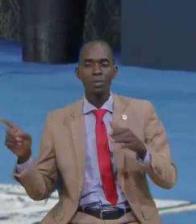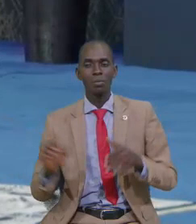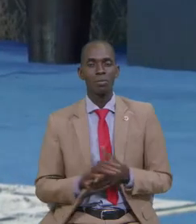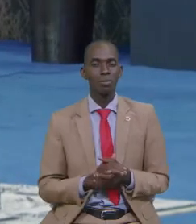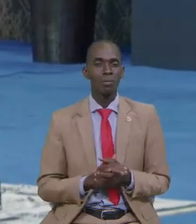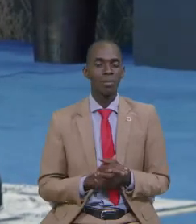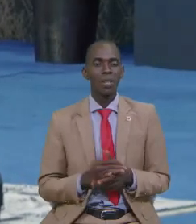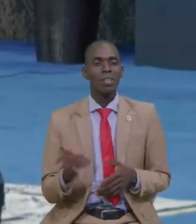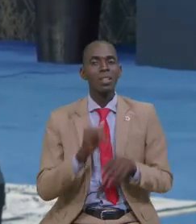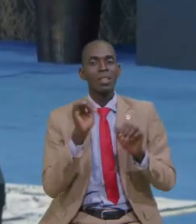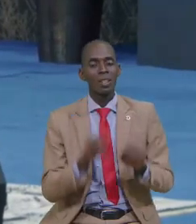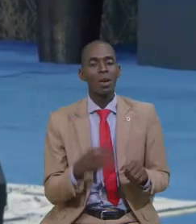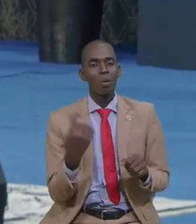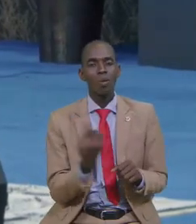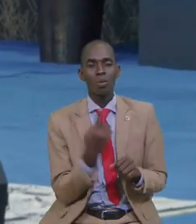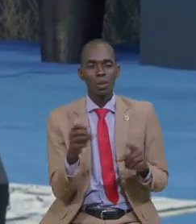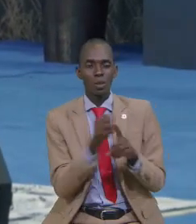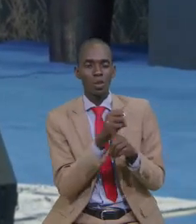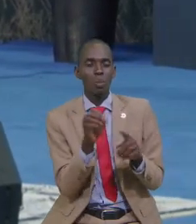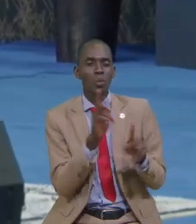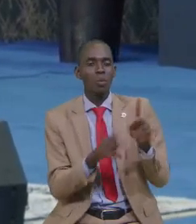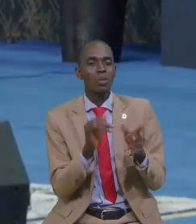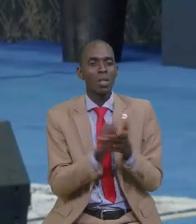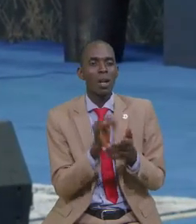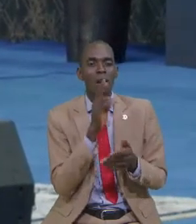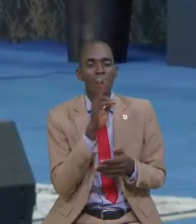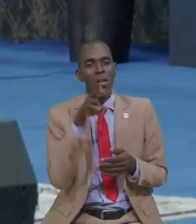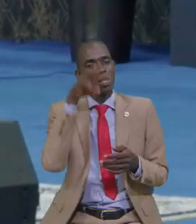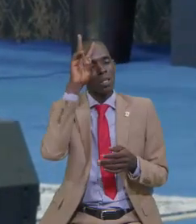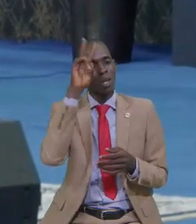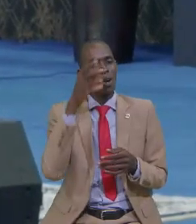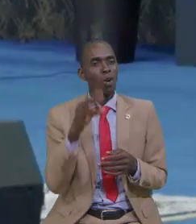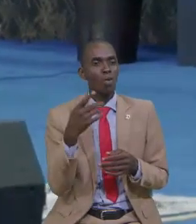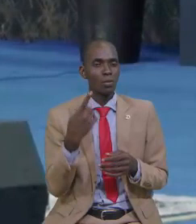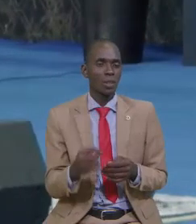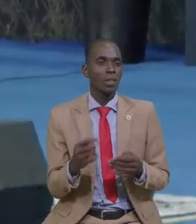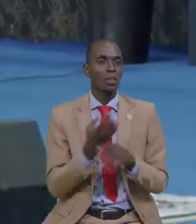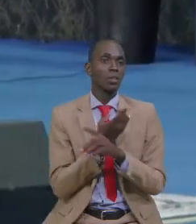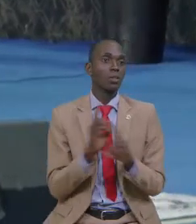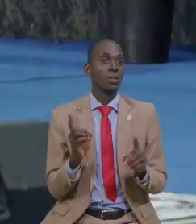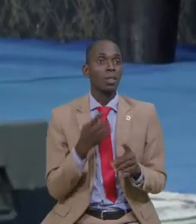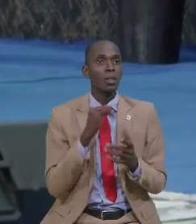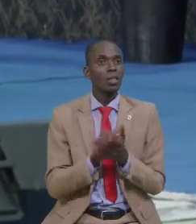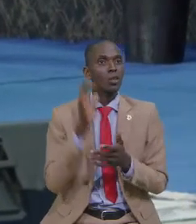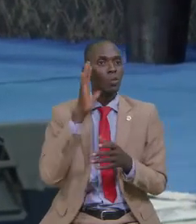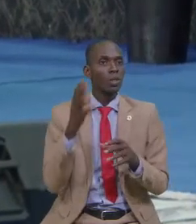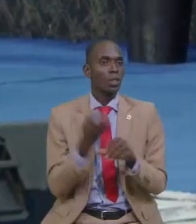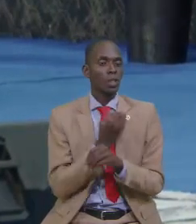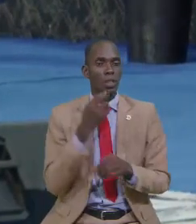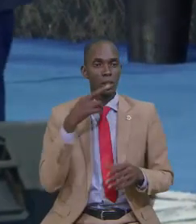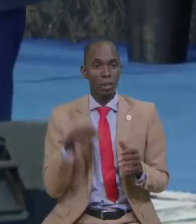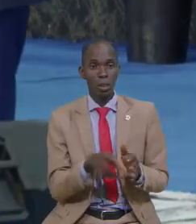only torment people now that are ignorant of their deliverance. It says, they shall take off serpents, and if